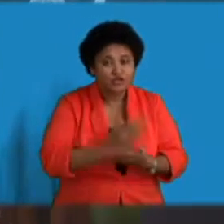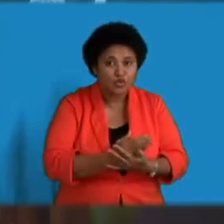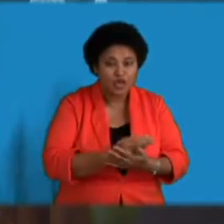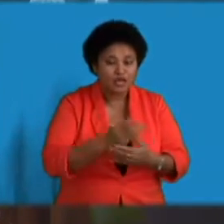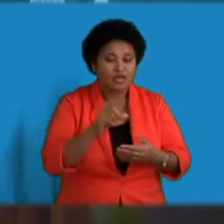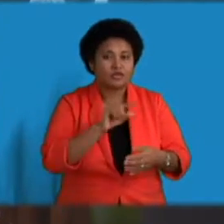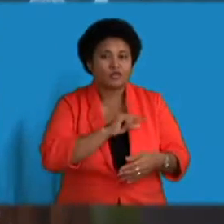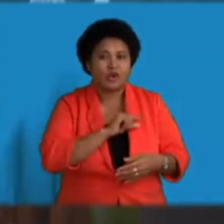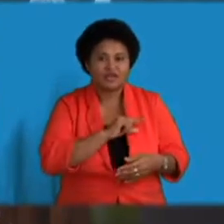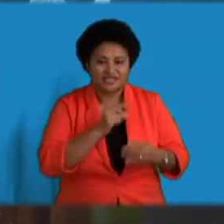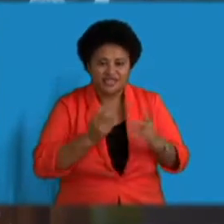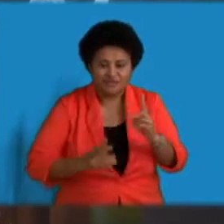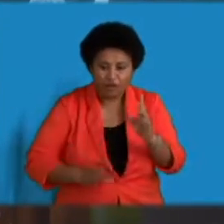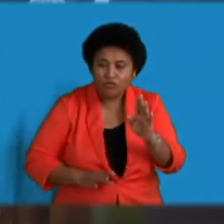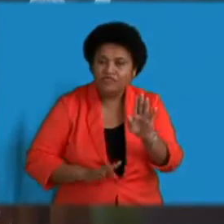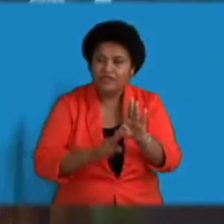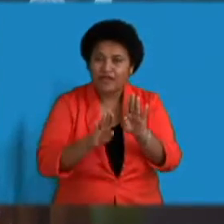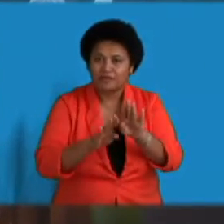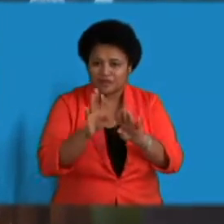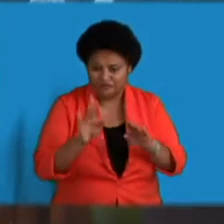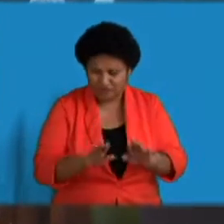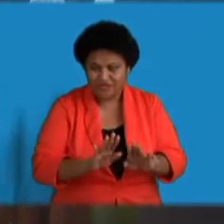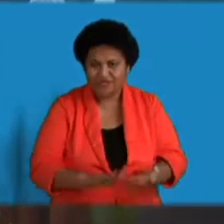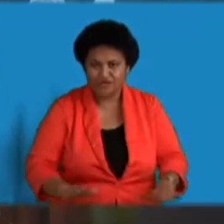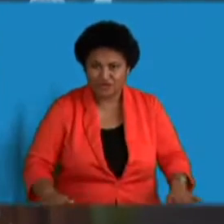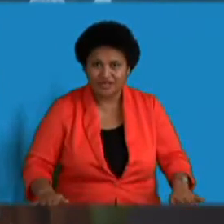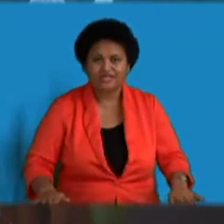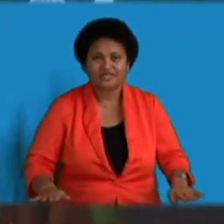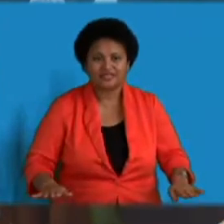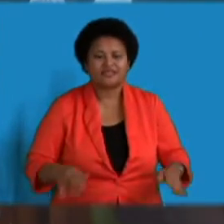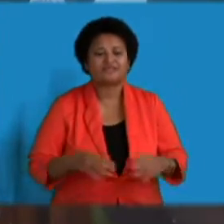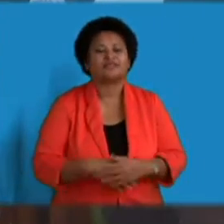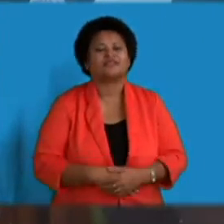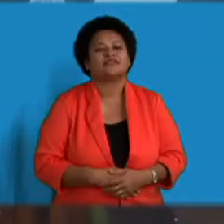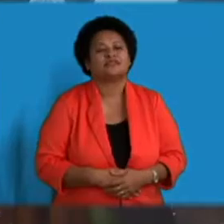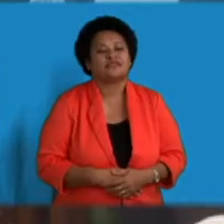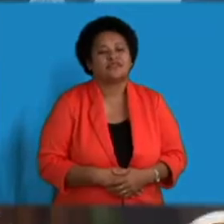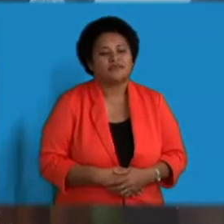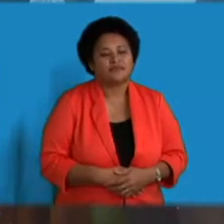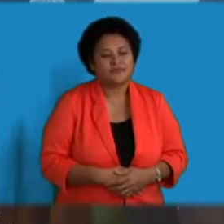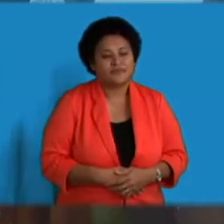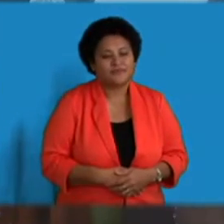by encouraging them to undertake open reading. Thank you.